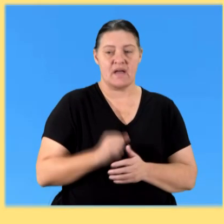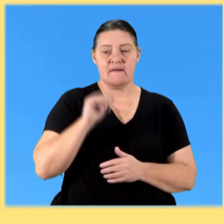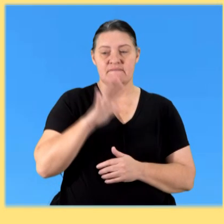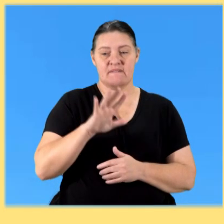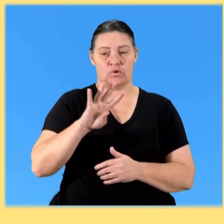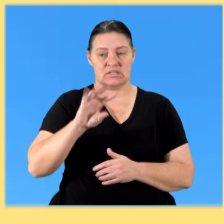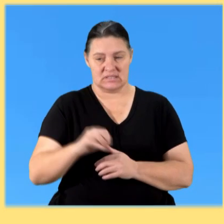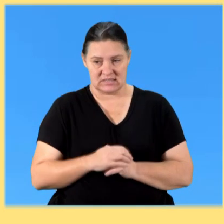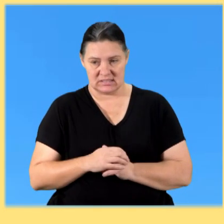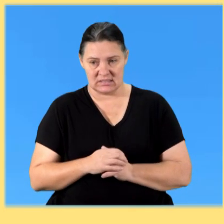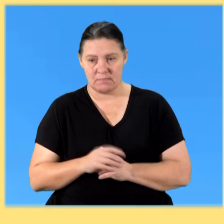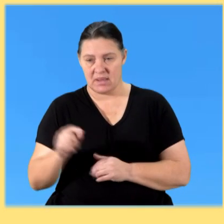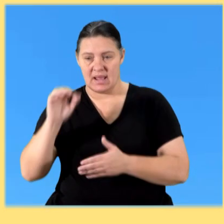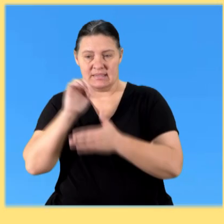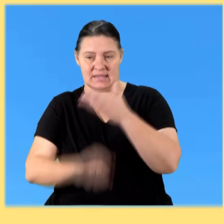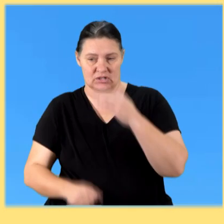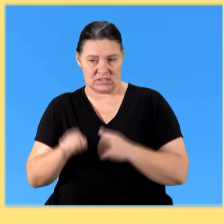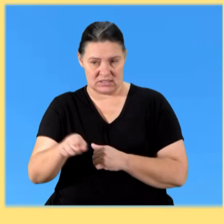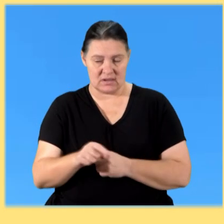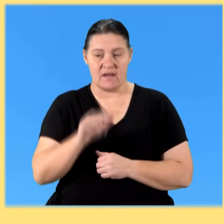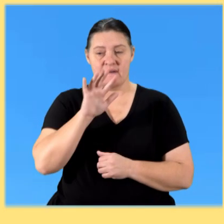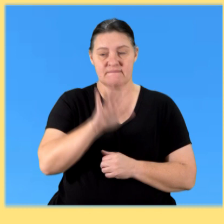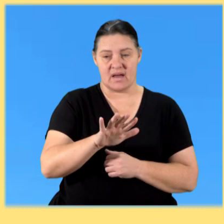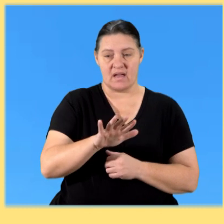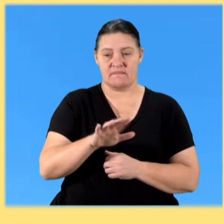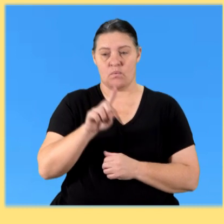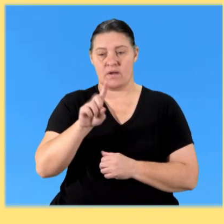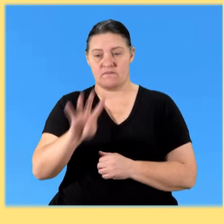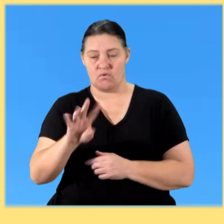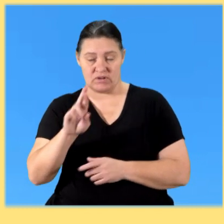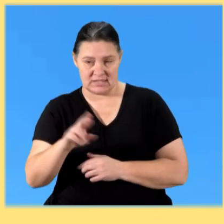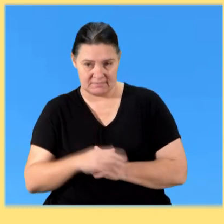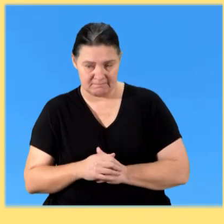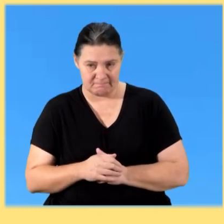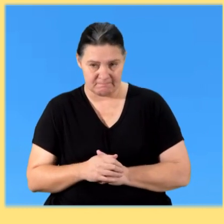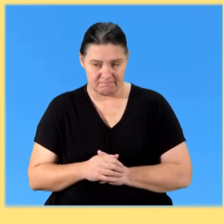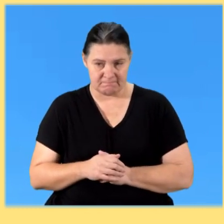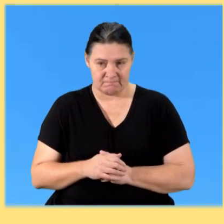is 514. There is my deduction, 514 rands.